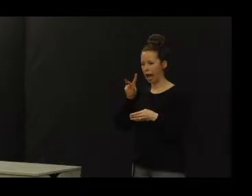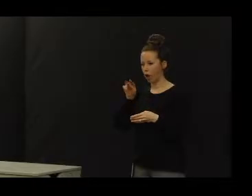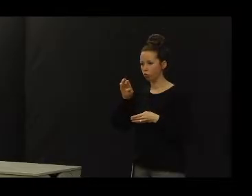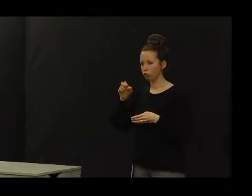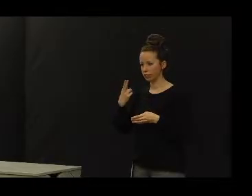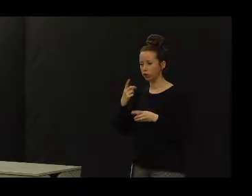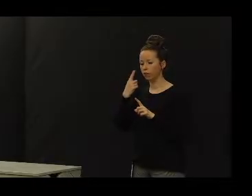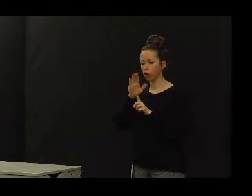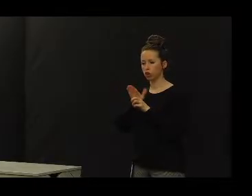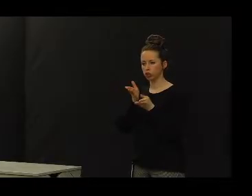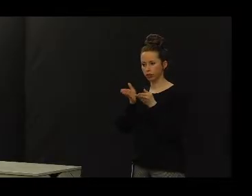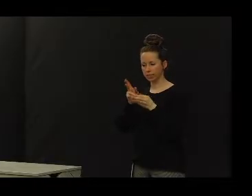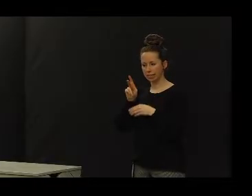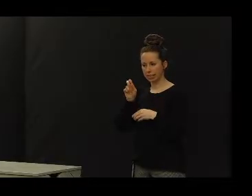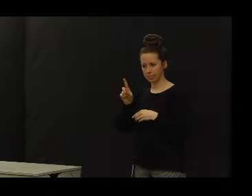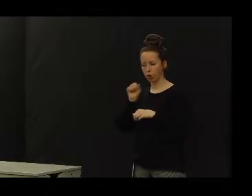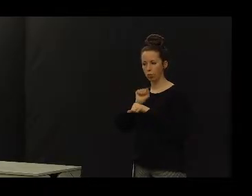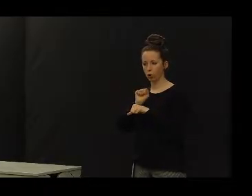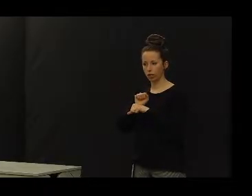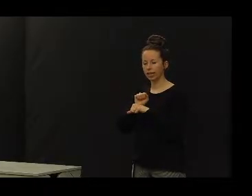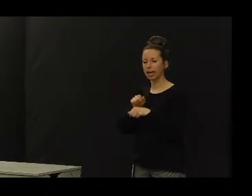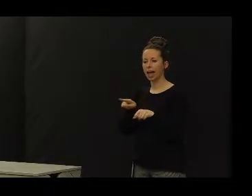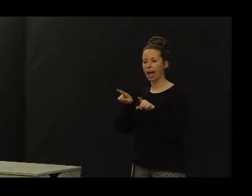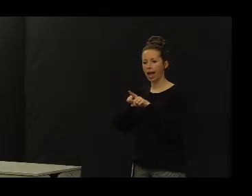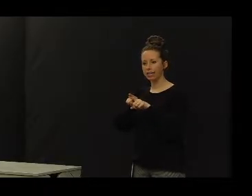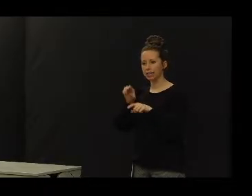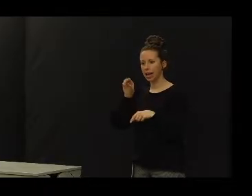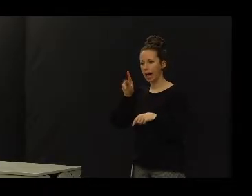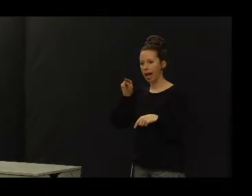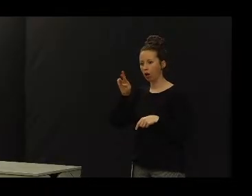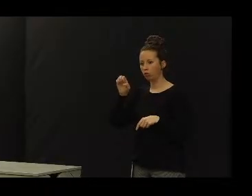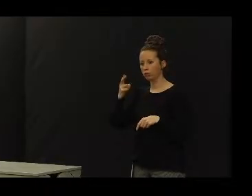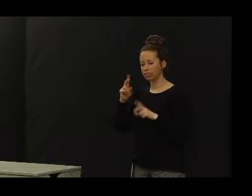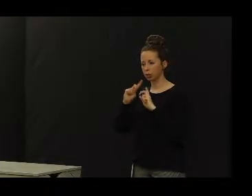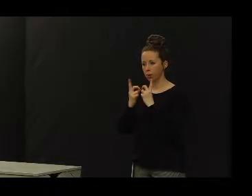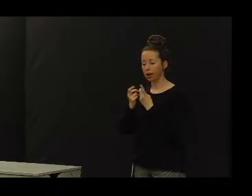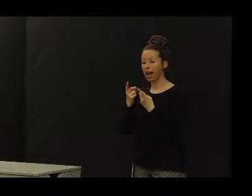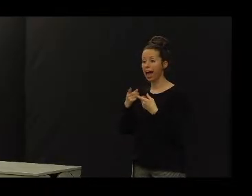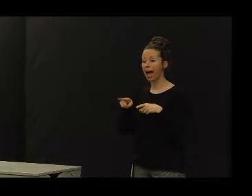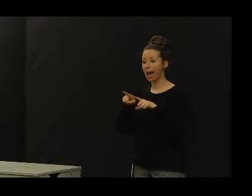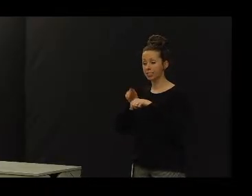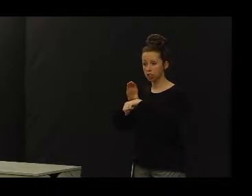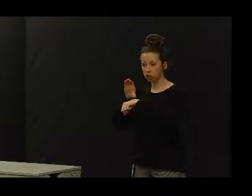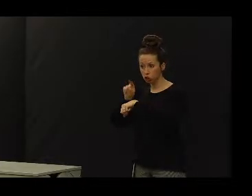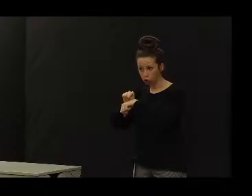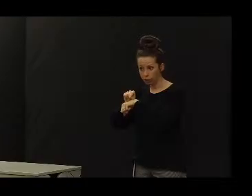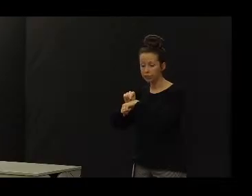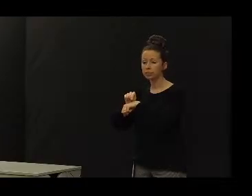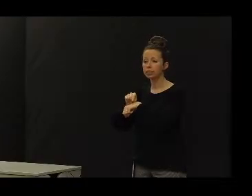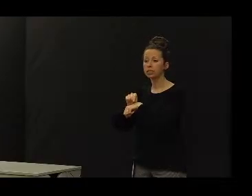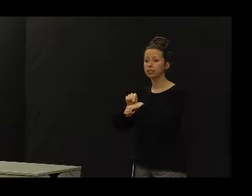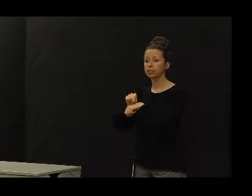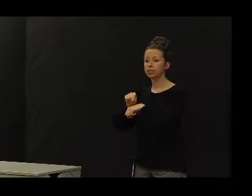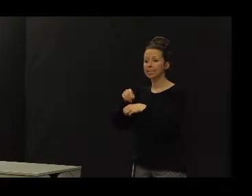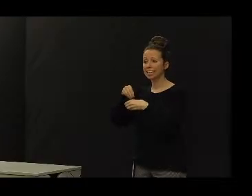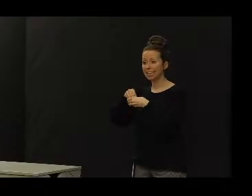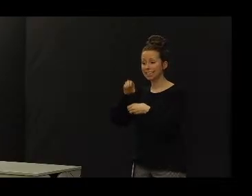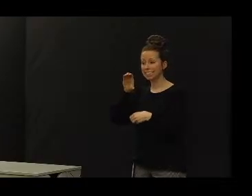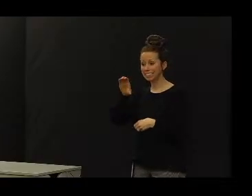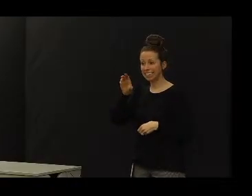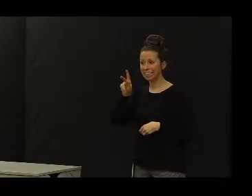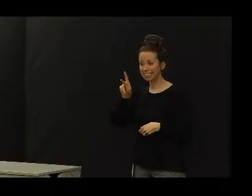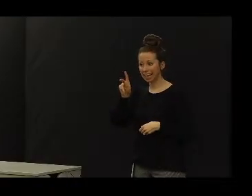working in the Kentucky School for the Deaf Outreach Department as a consultant in the